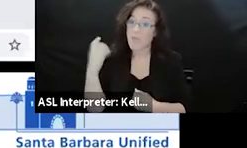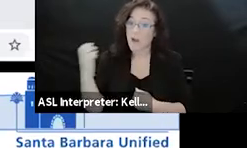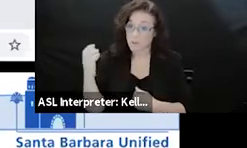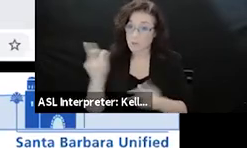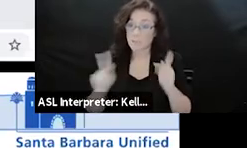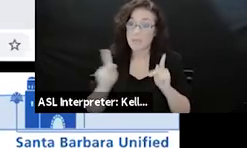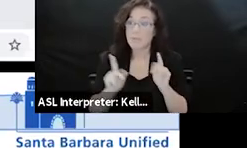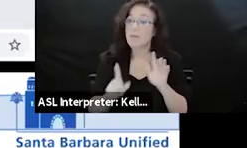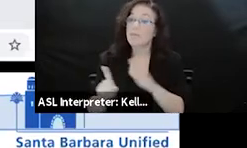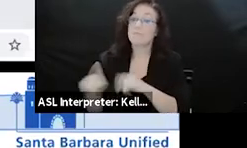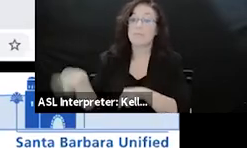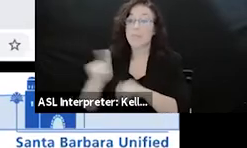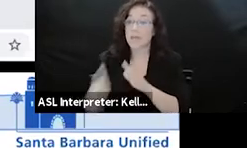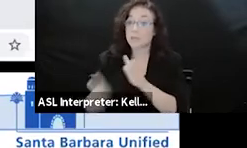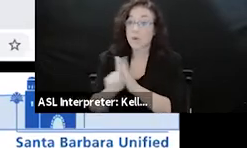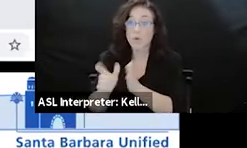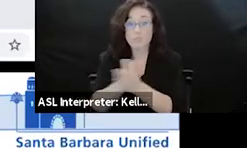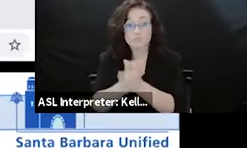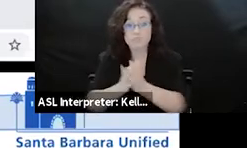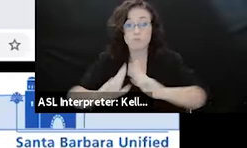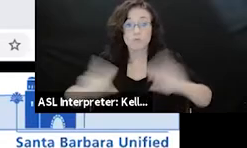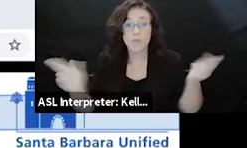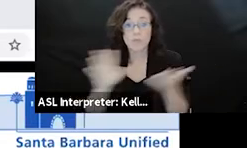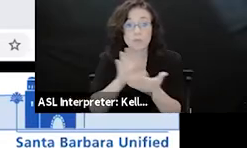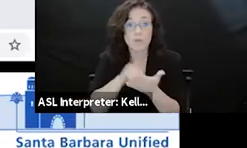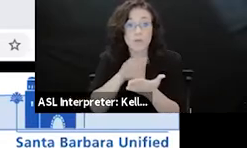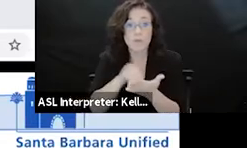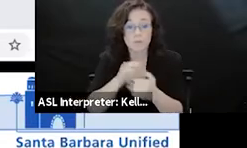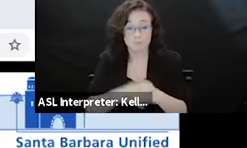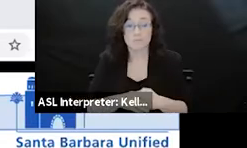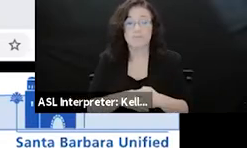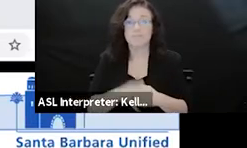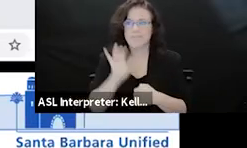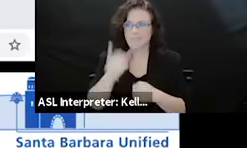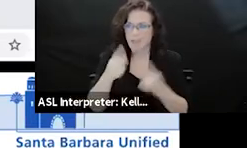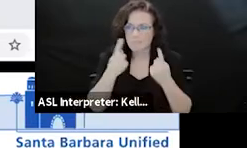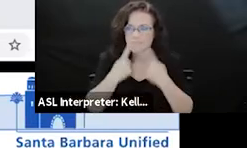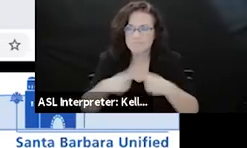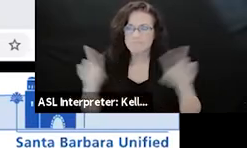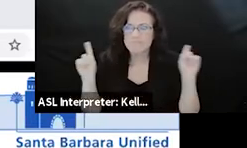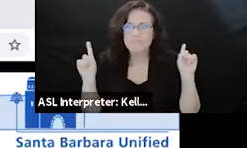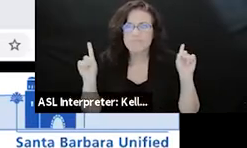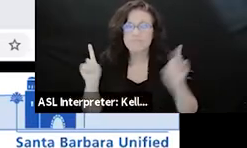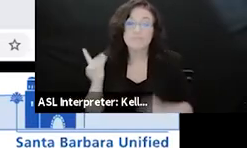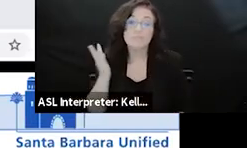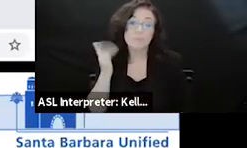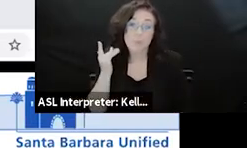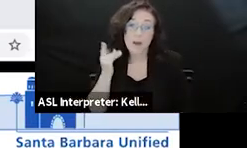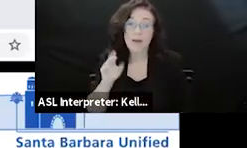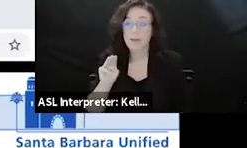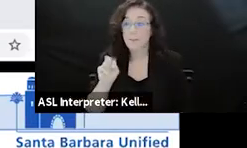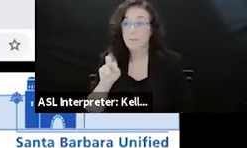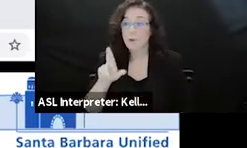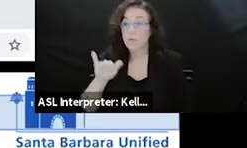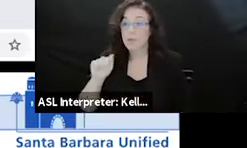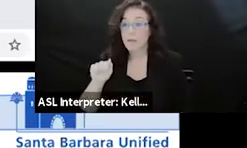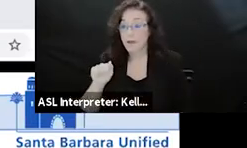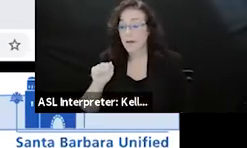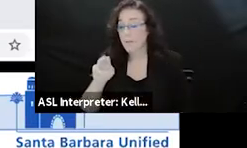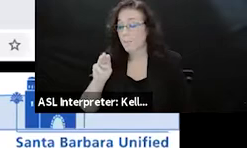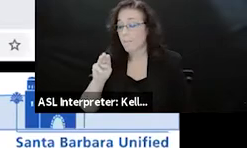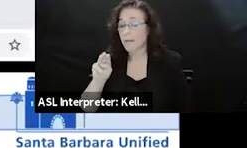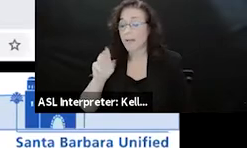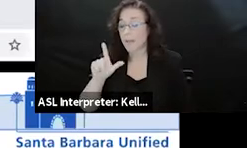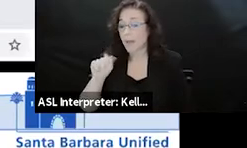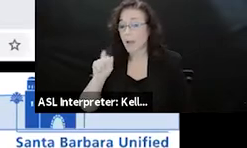lots of eagerness to learn the success of this night was thanks to the collaboration of our mrs maria larios horton our family